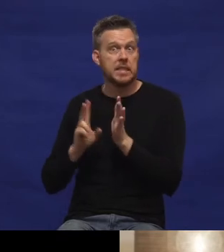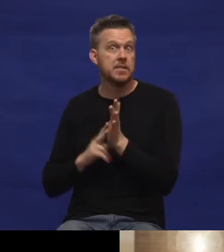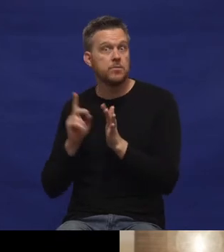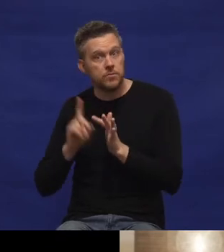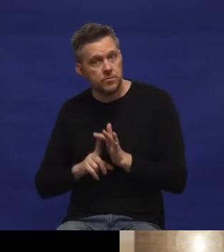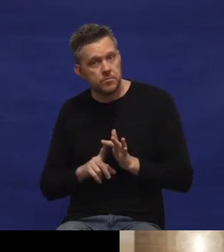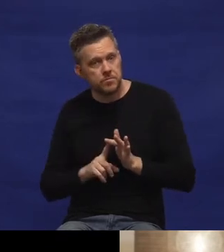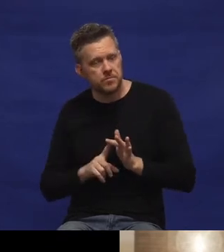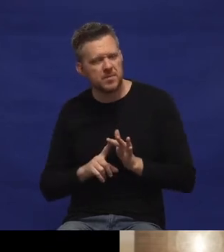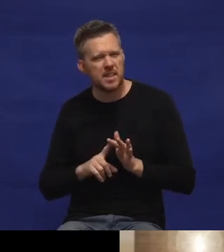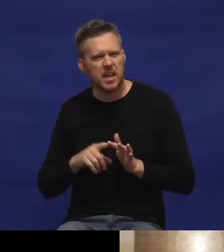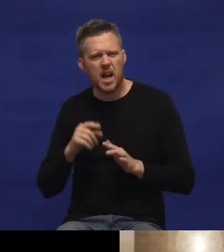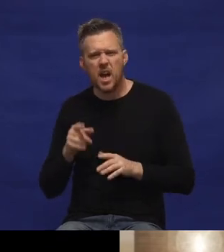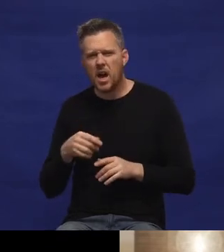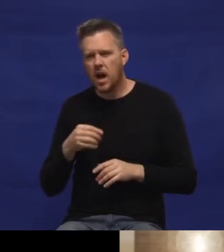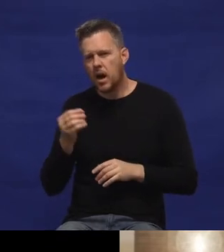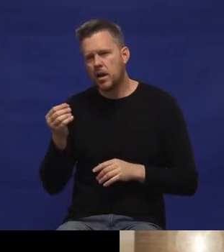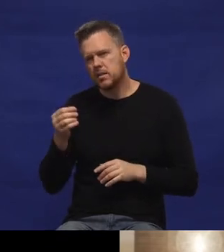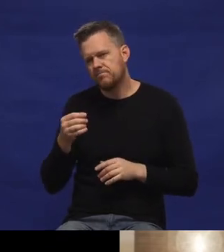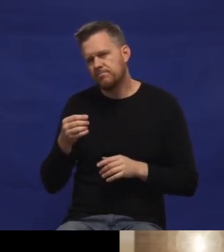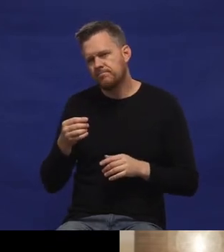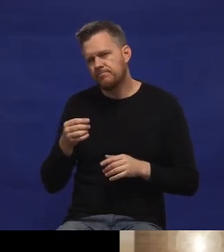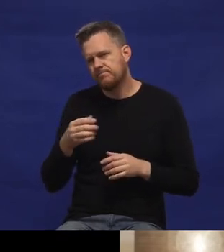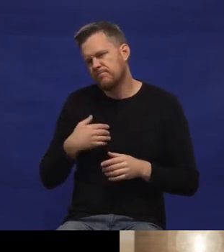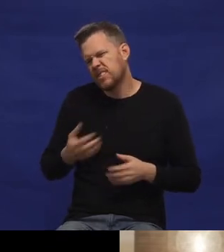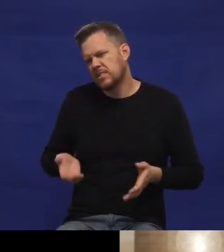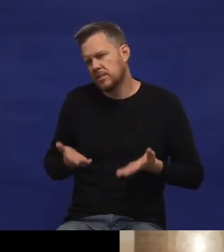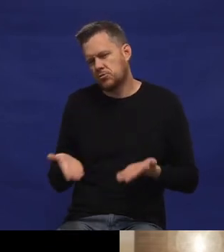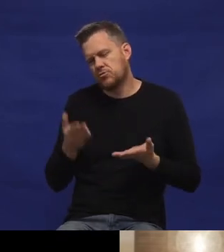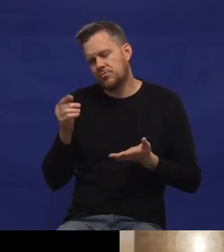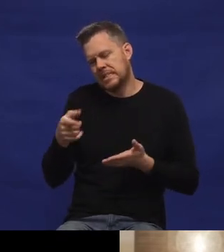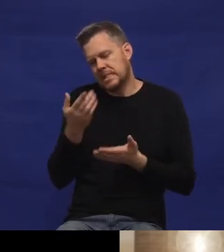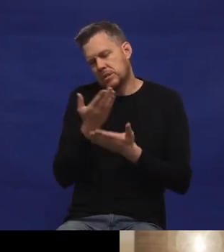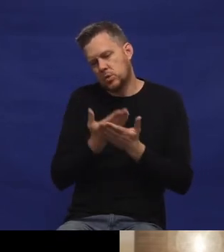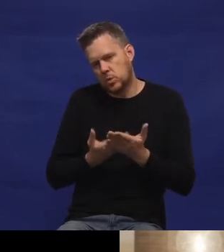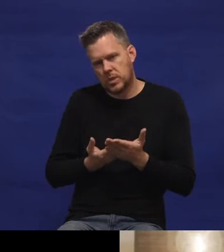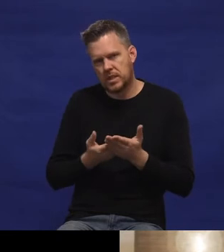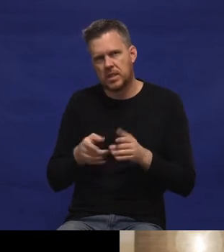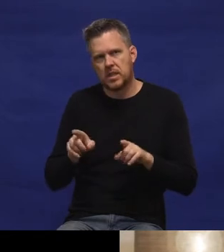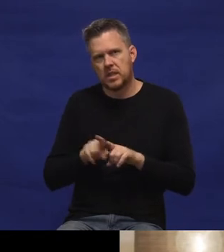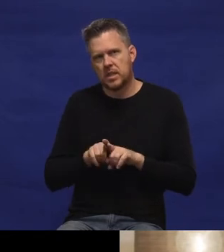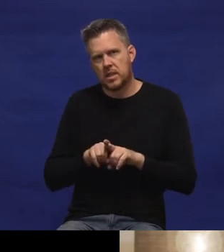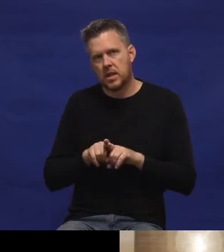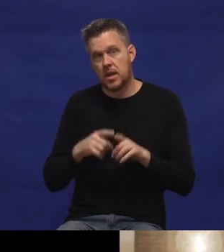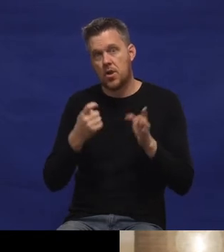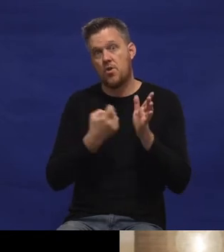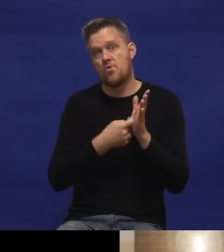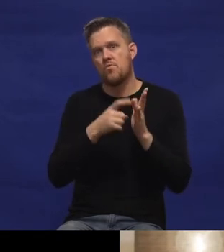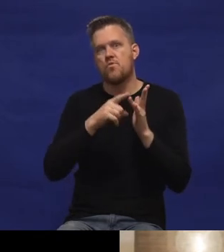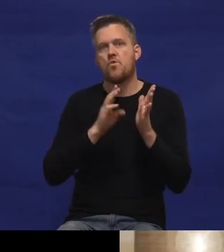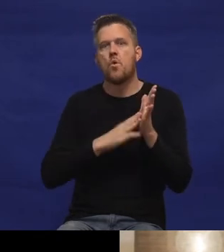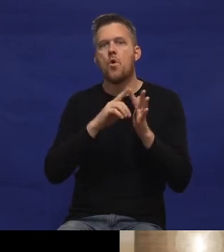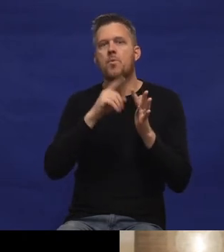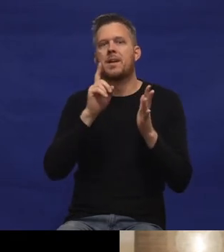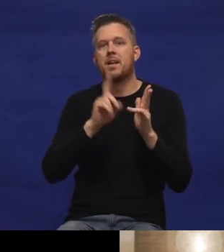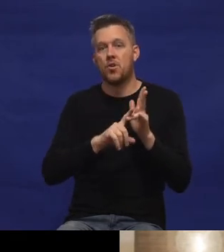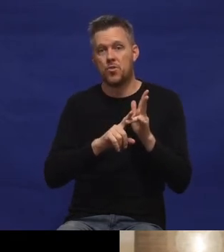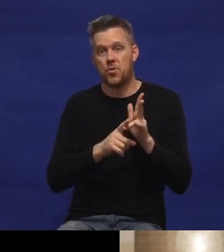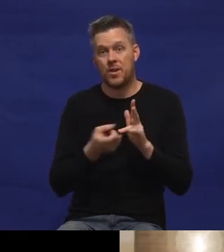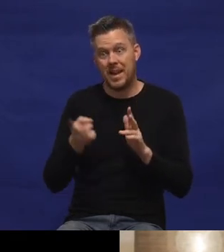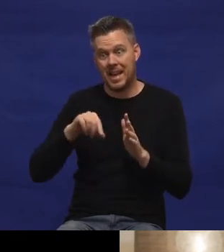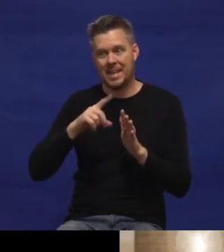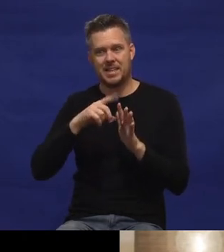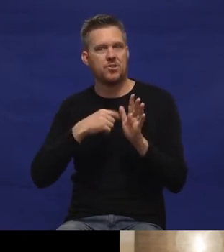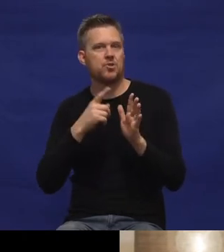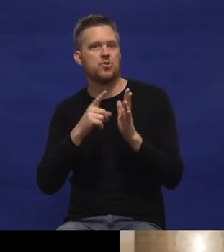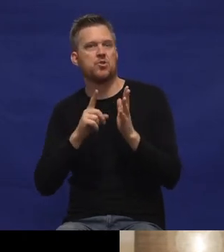to propose that this right here is actually the original story, Romeo and Juliet. In fact,